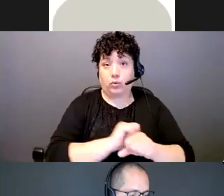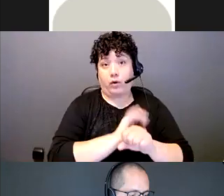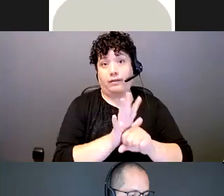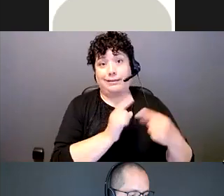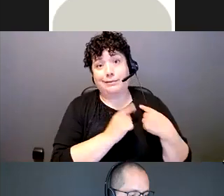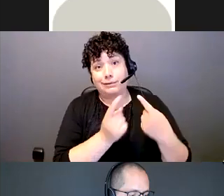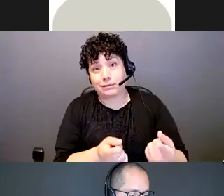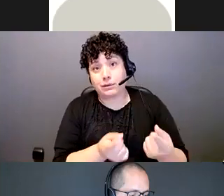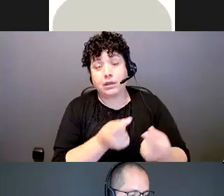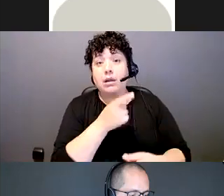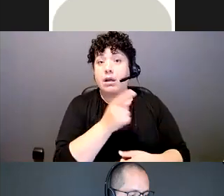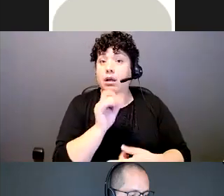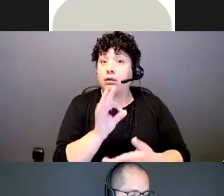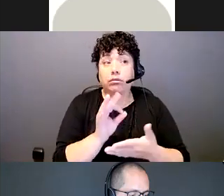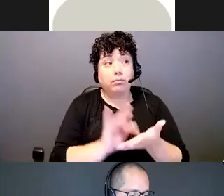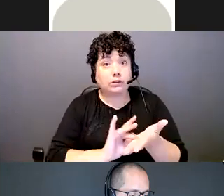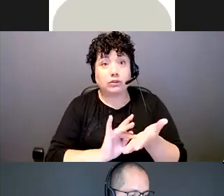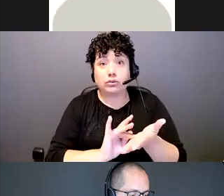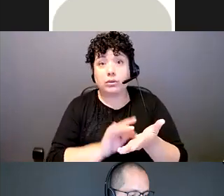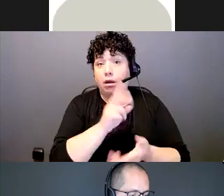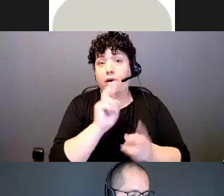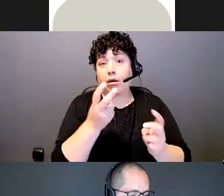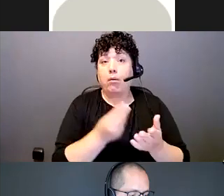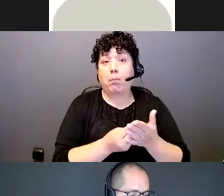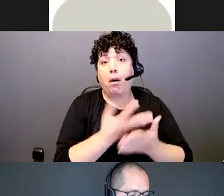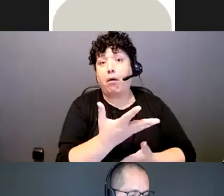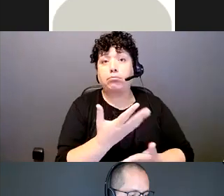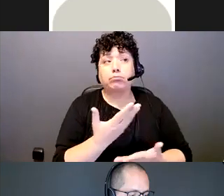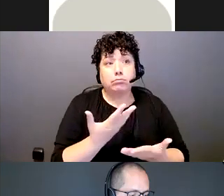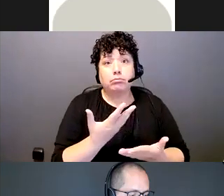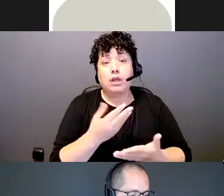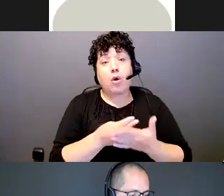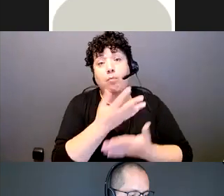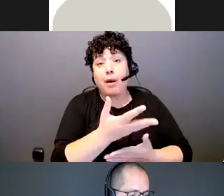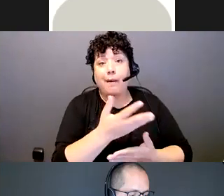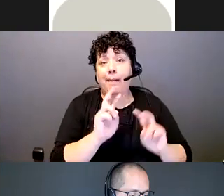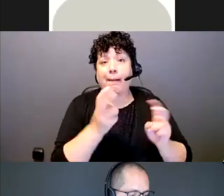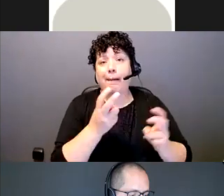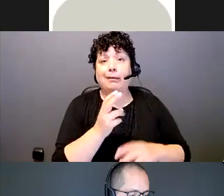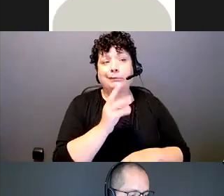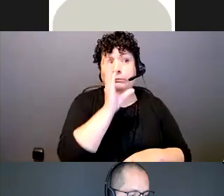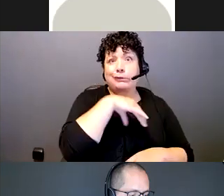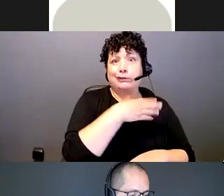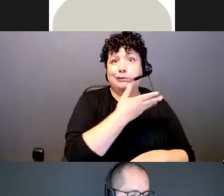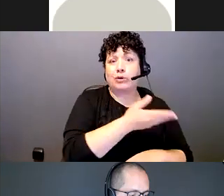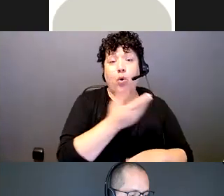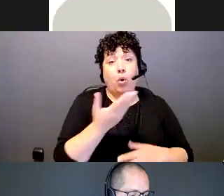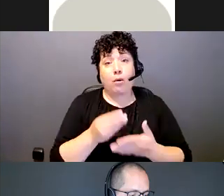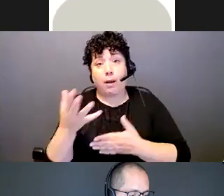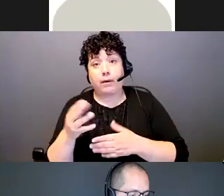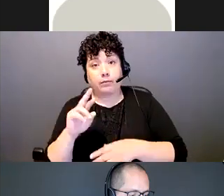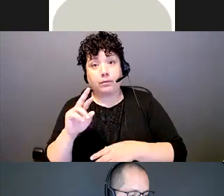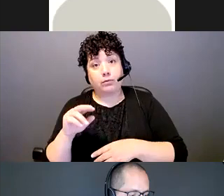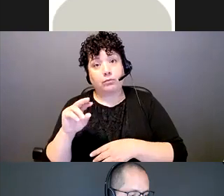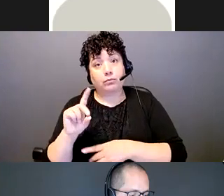medications, over the fence, over the counter, over the fence, you need to be aware of what's being